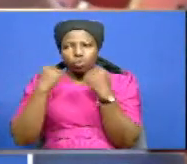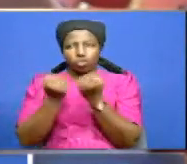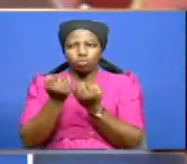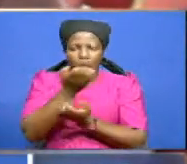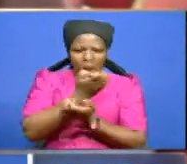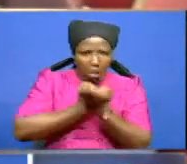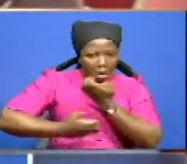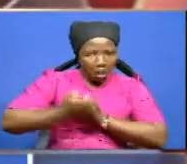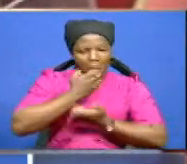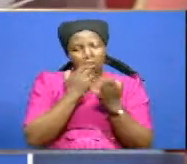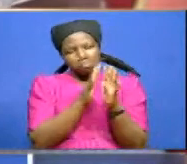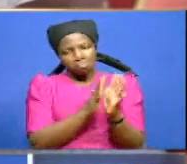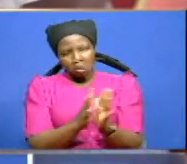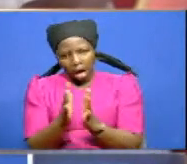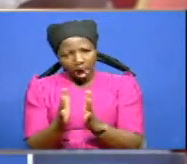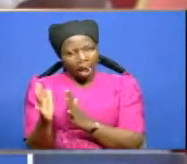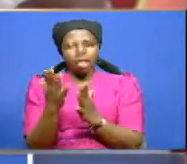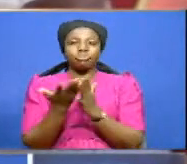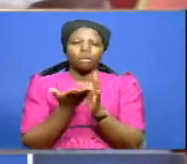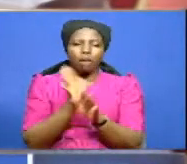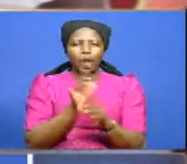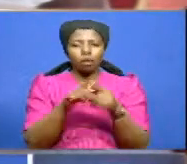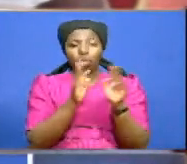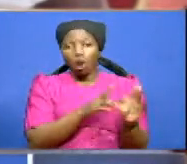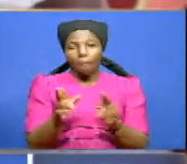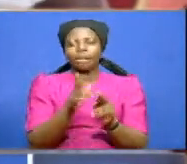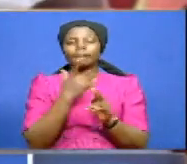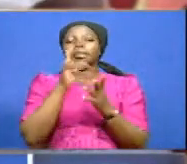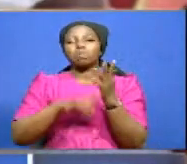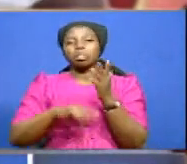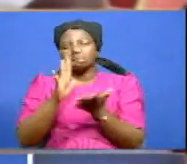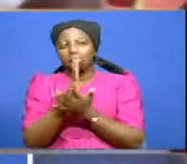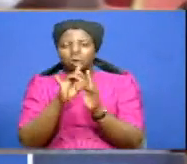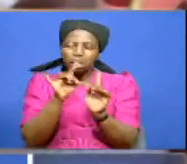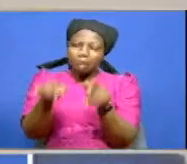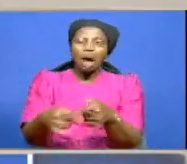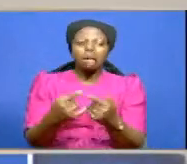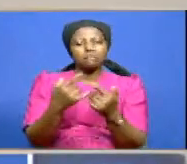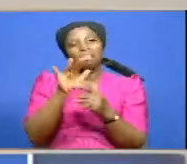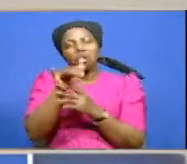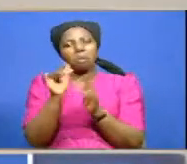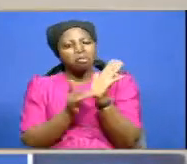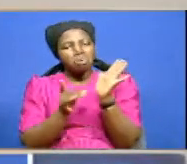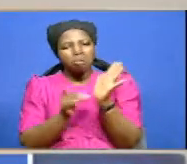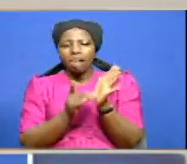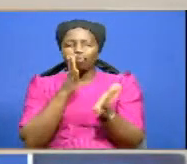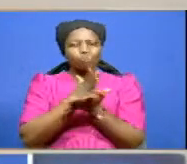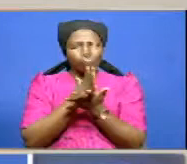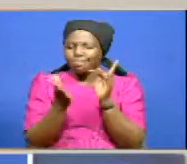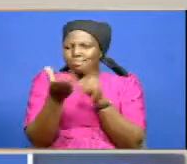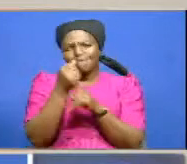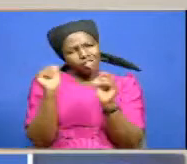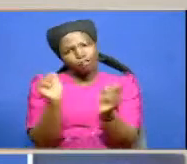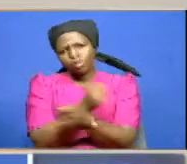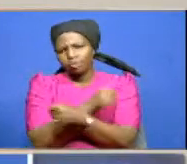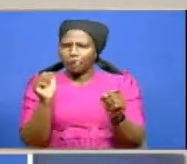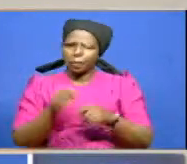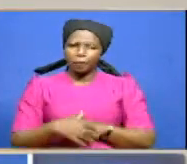recovery strategy, claimed some demands by striking medics were unrealistic. So far now,